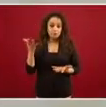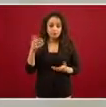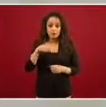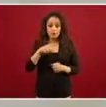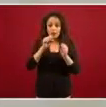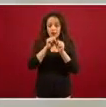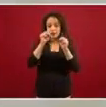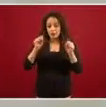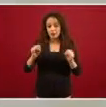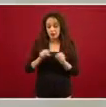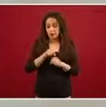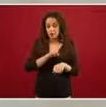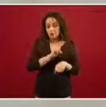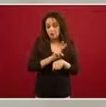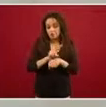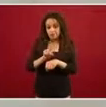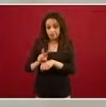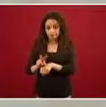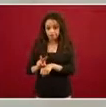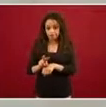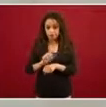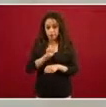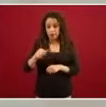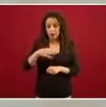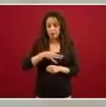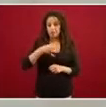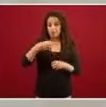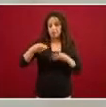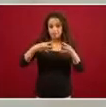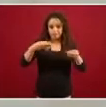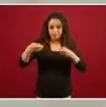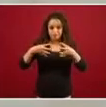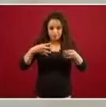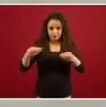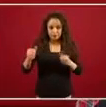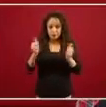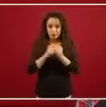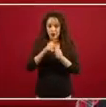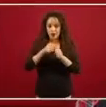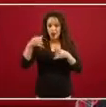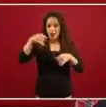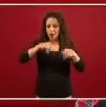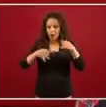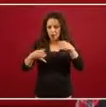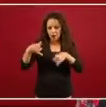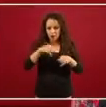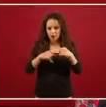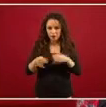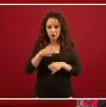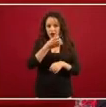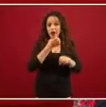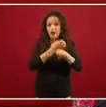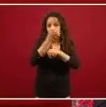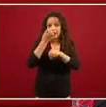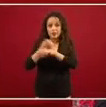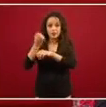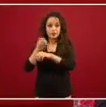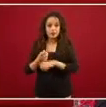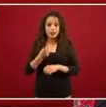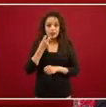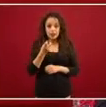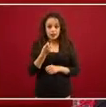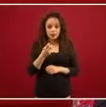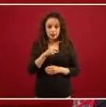complete system of local and national and state level networks,